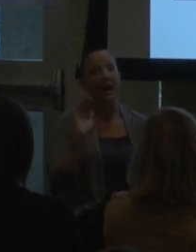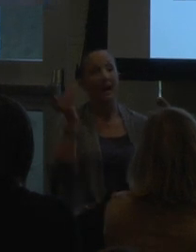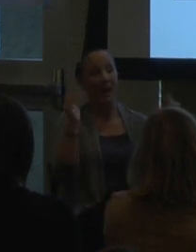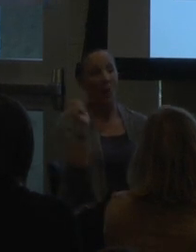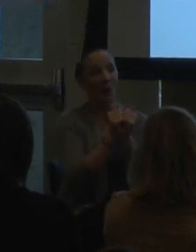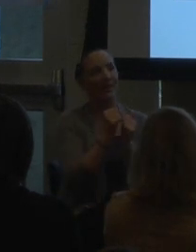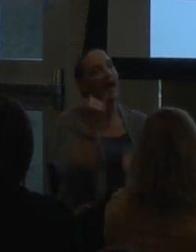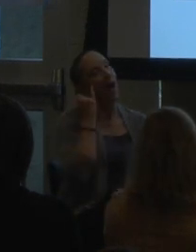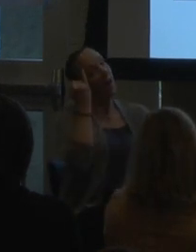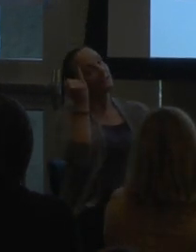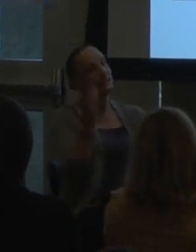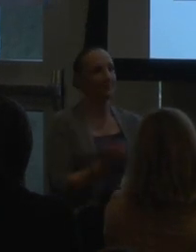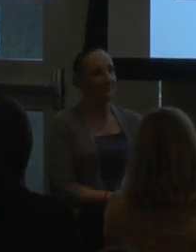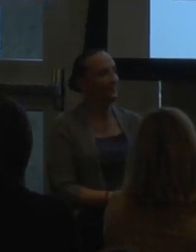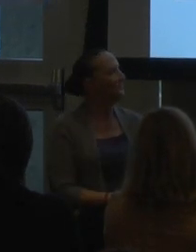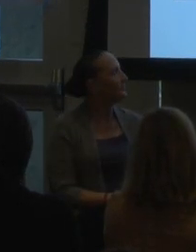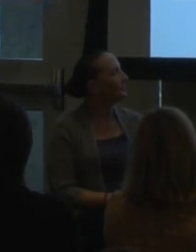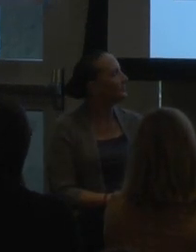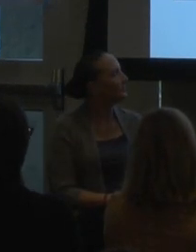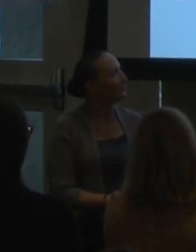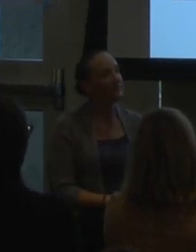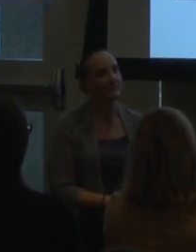Compared with idea, the unrelated one.